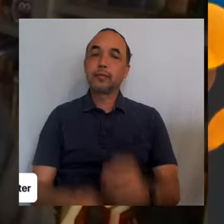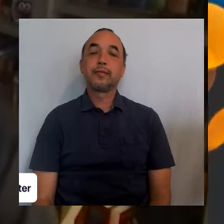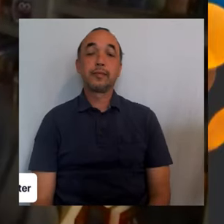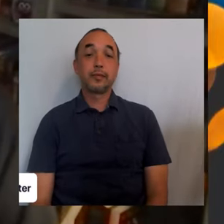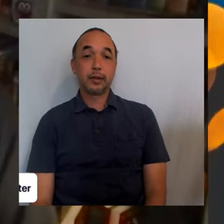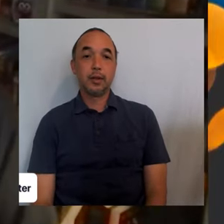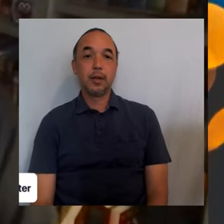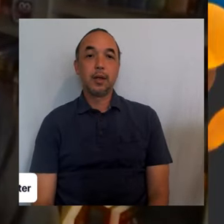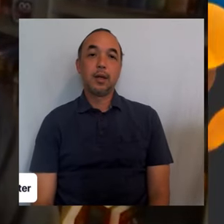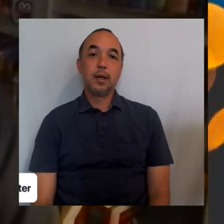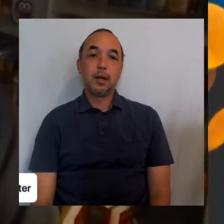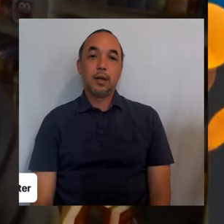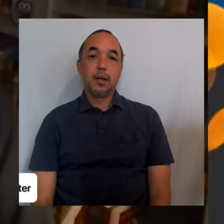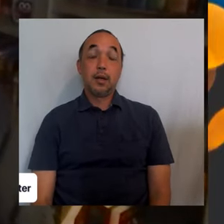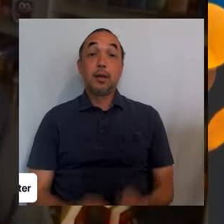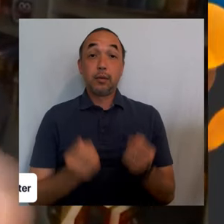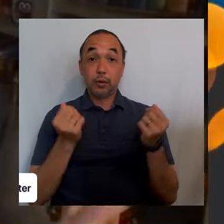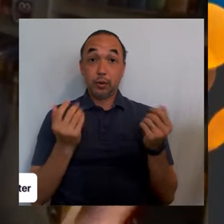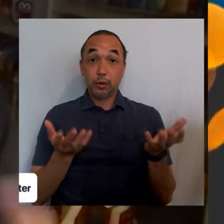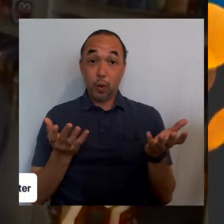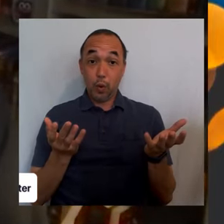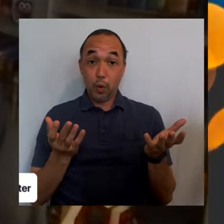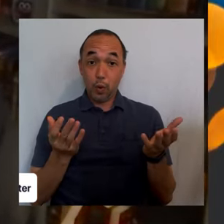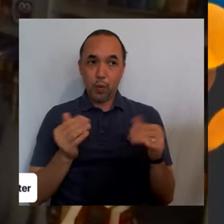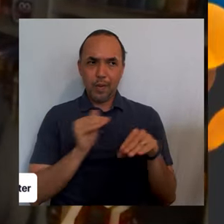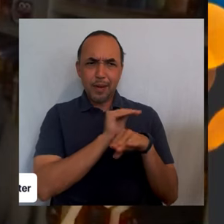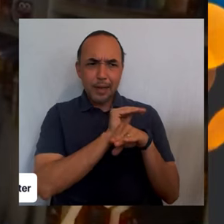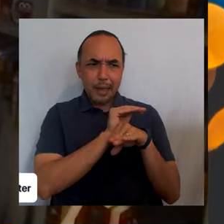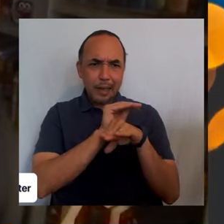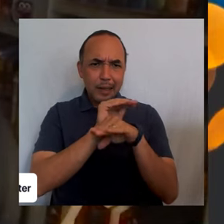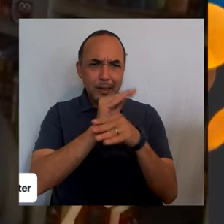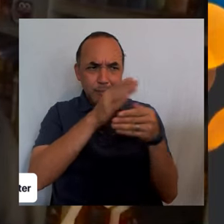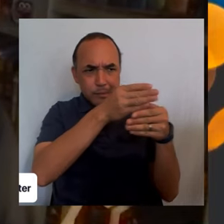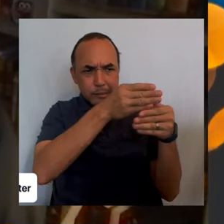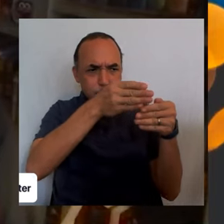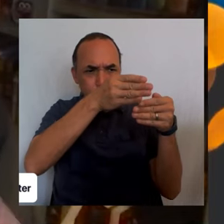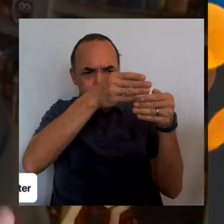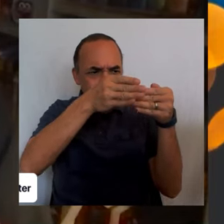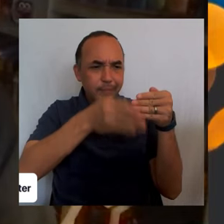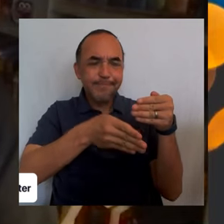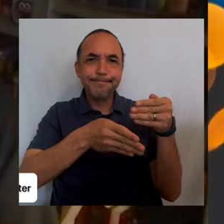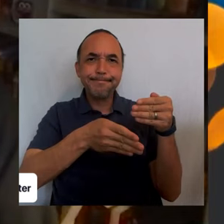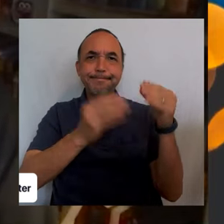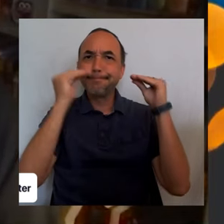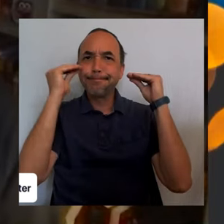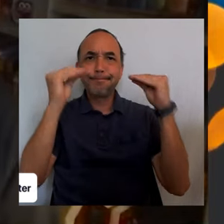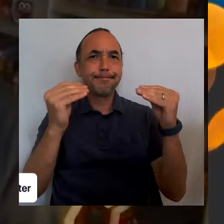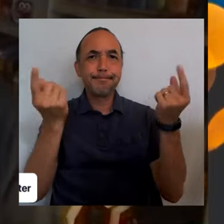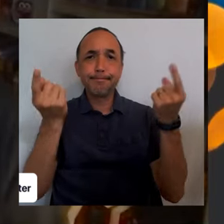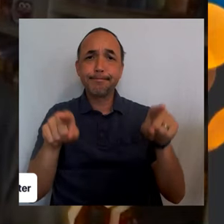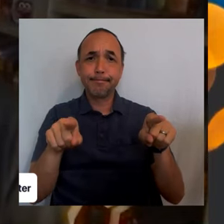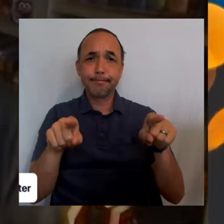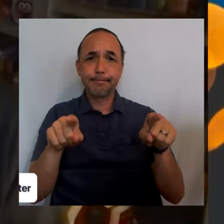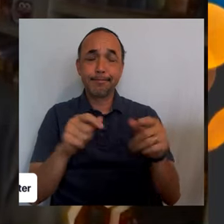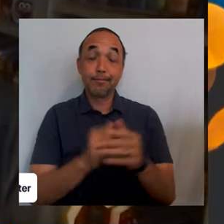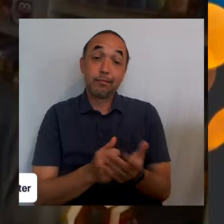So, the end of the night, nothing really happened. And this is a true part